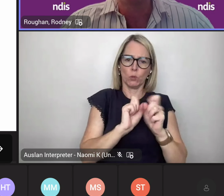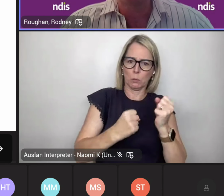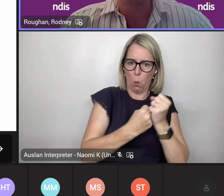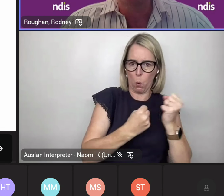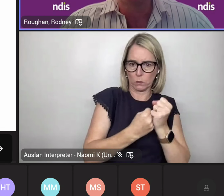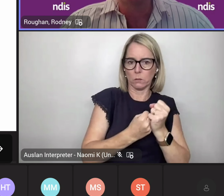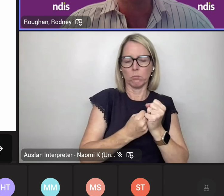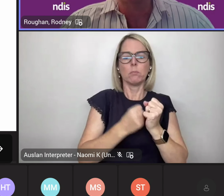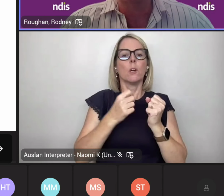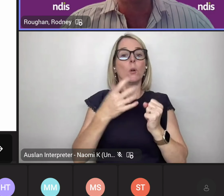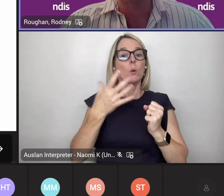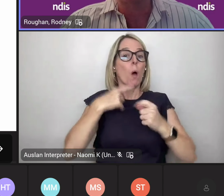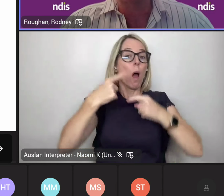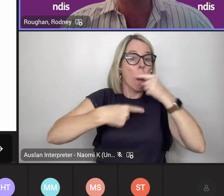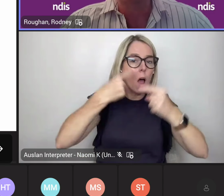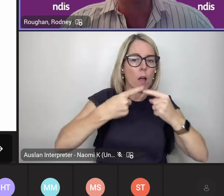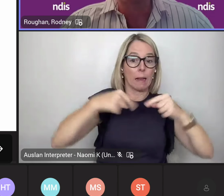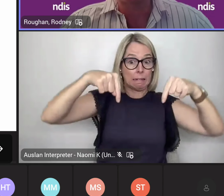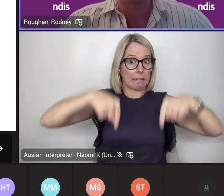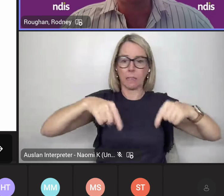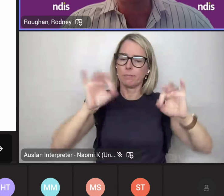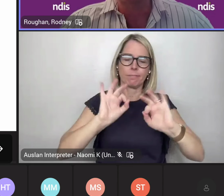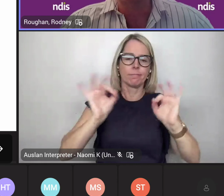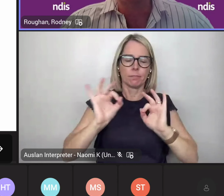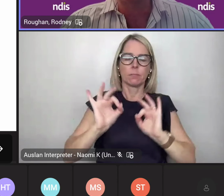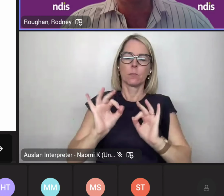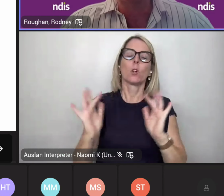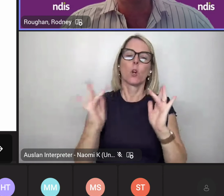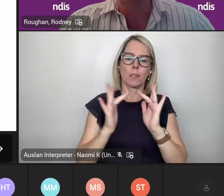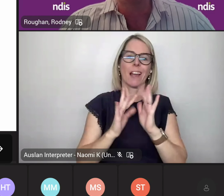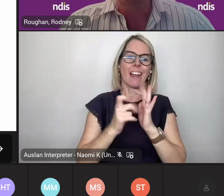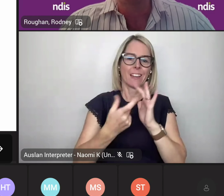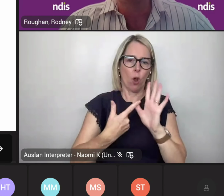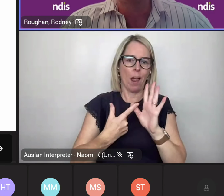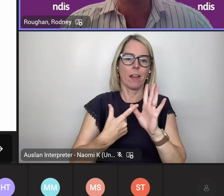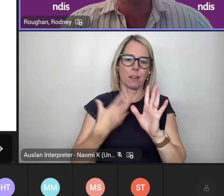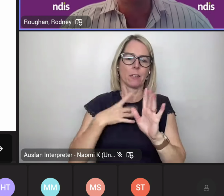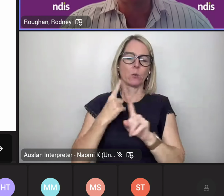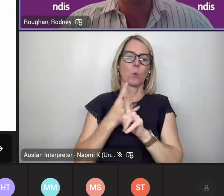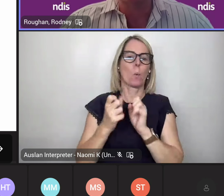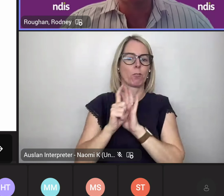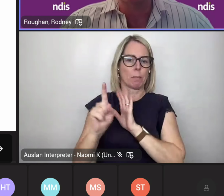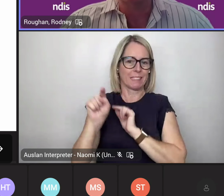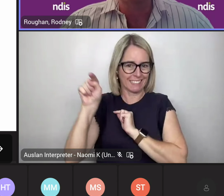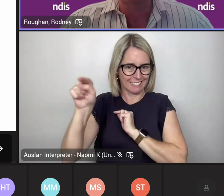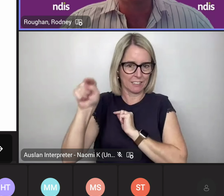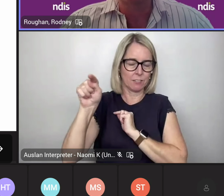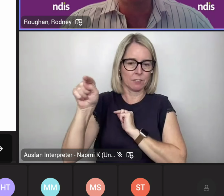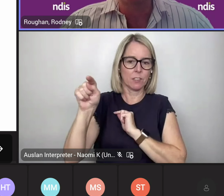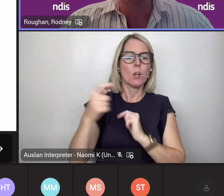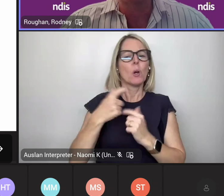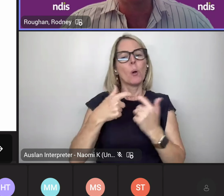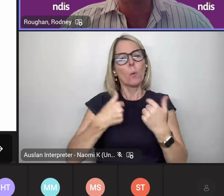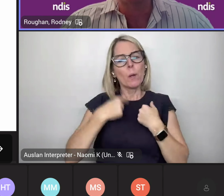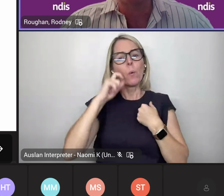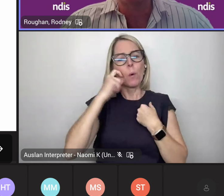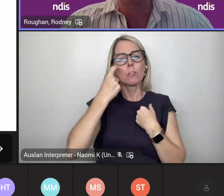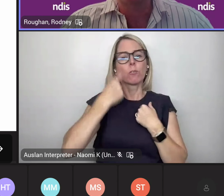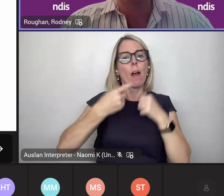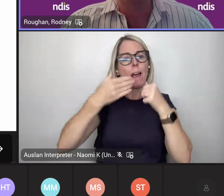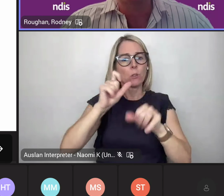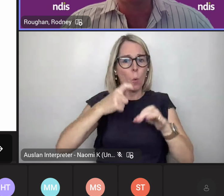assistance. We will try to respond to as many questions as possible. And as there are a large number of people